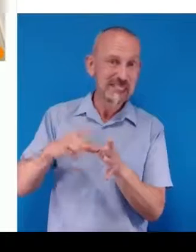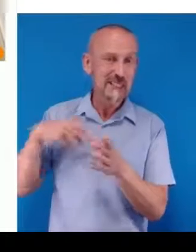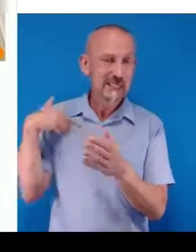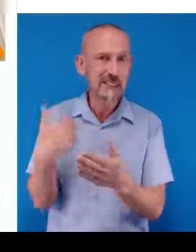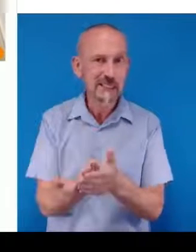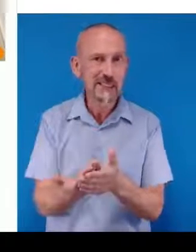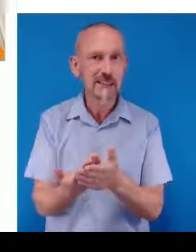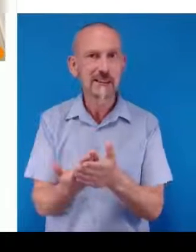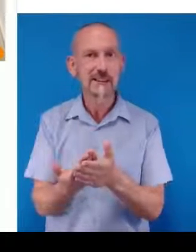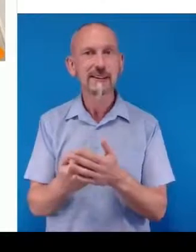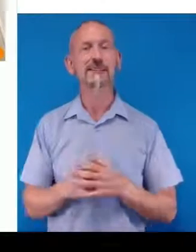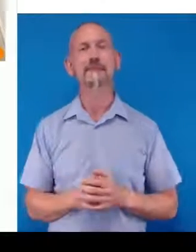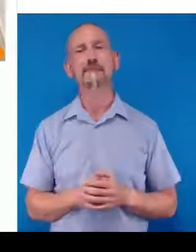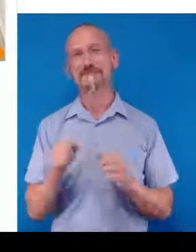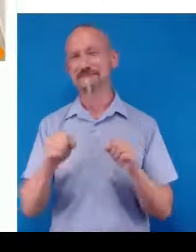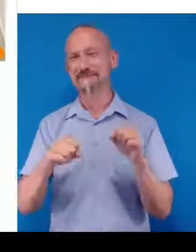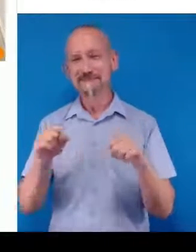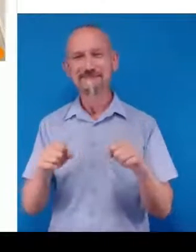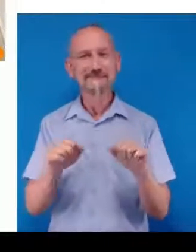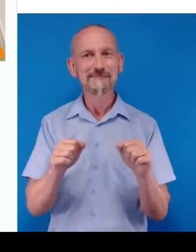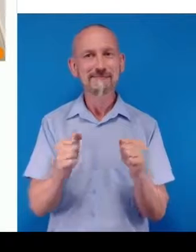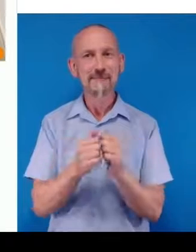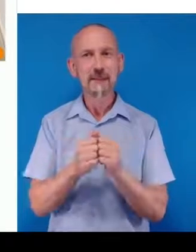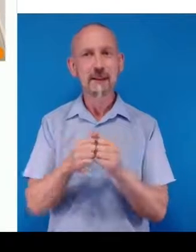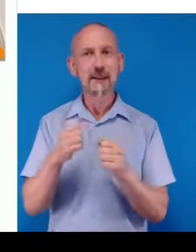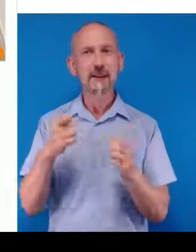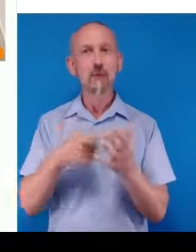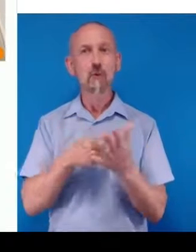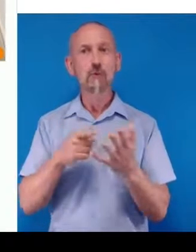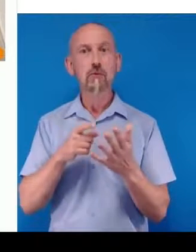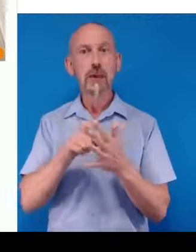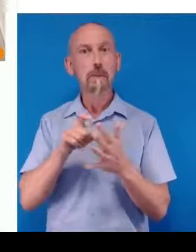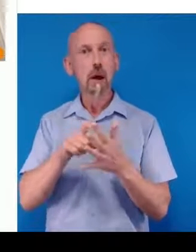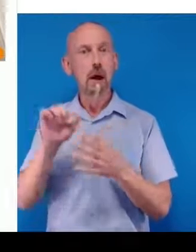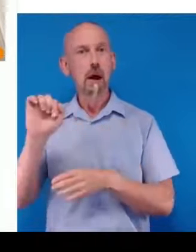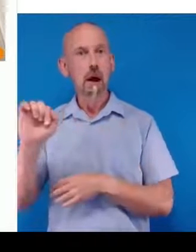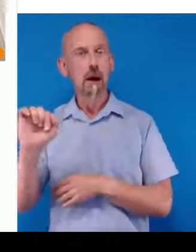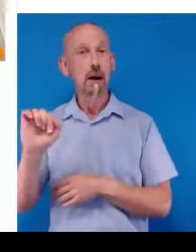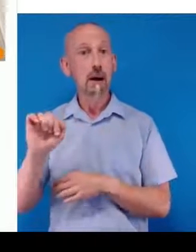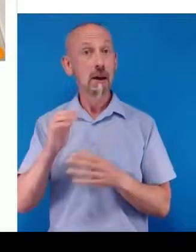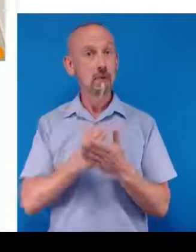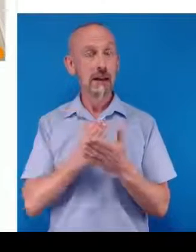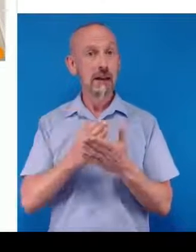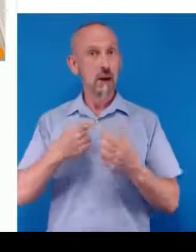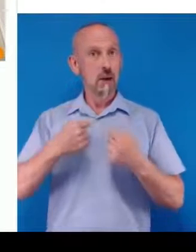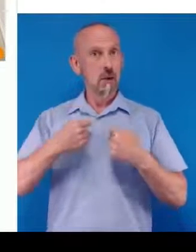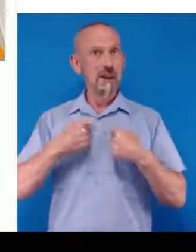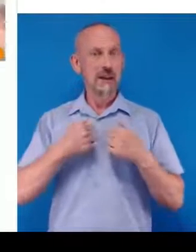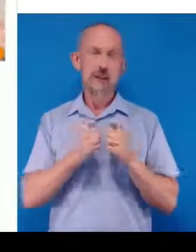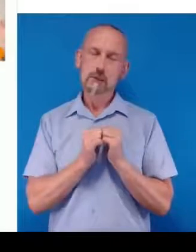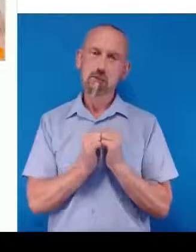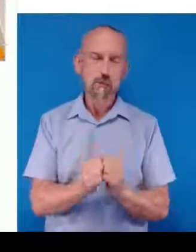course. We really are grateful. We were very grateful for MyClearText. And now